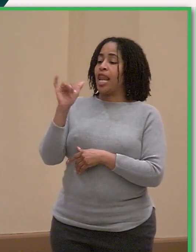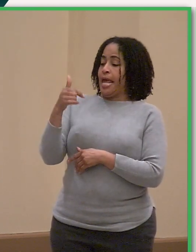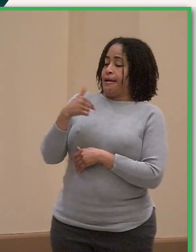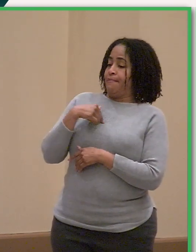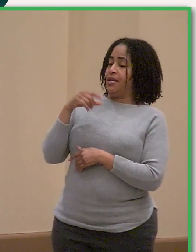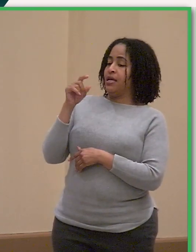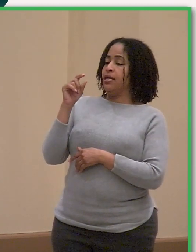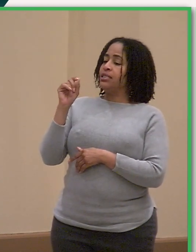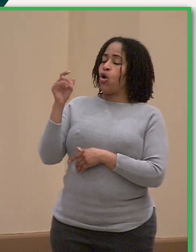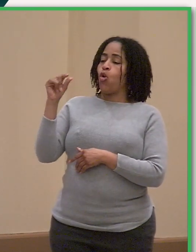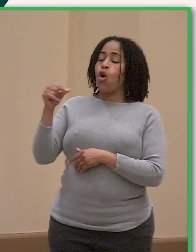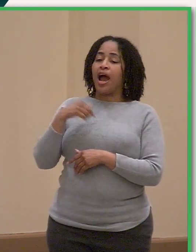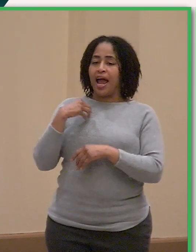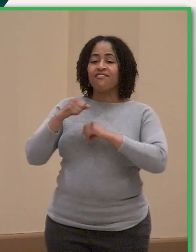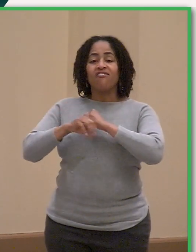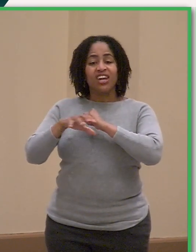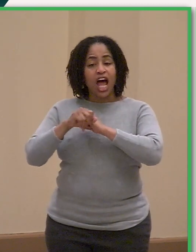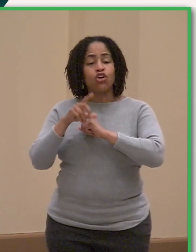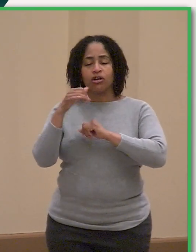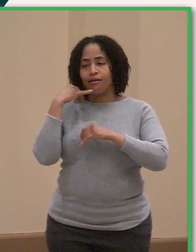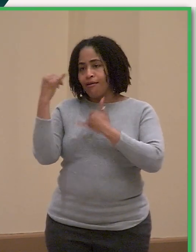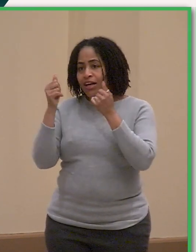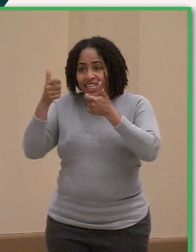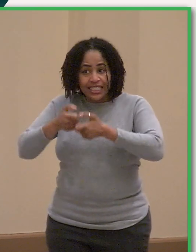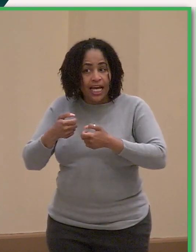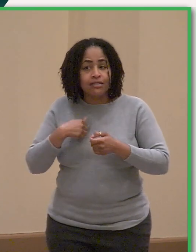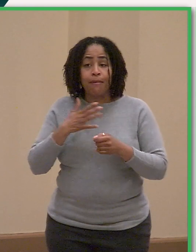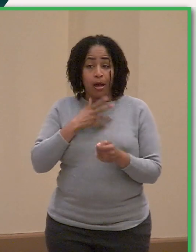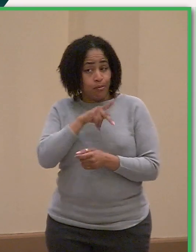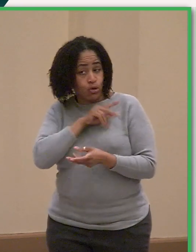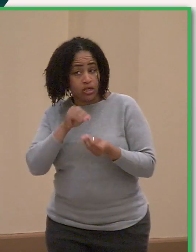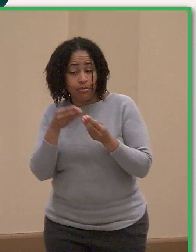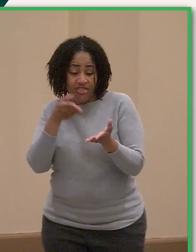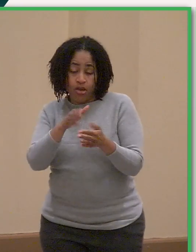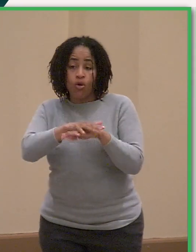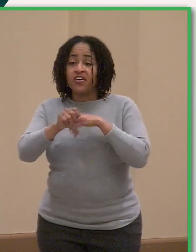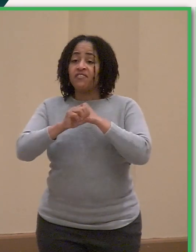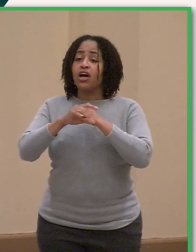I do have like some flyers and things that you can call, you can text me. That's my personal number that's on the